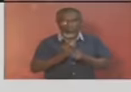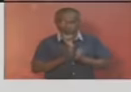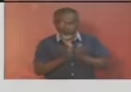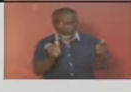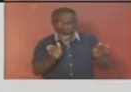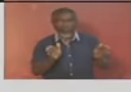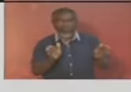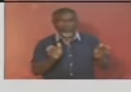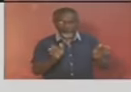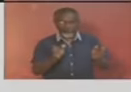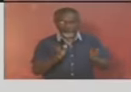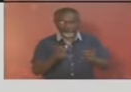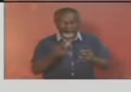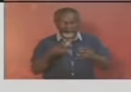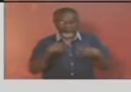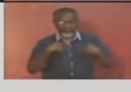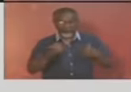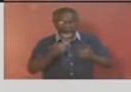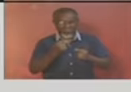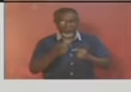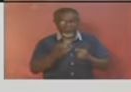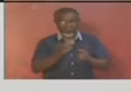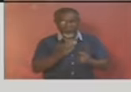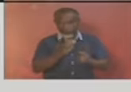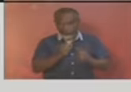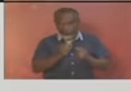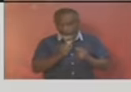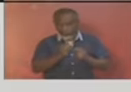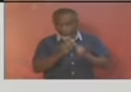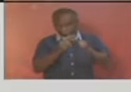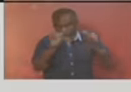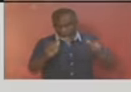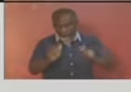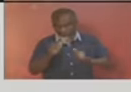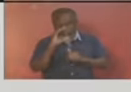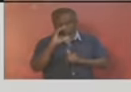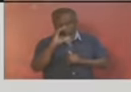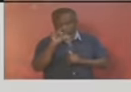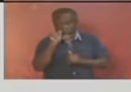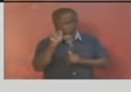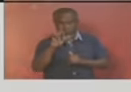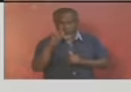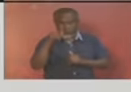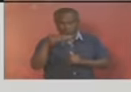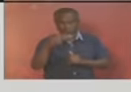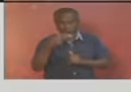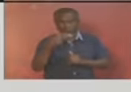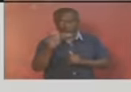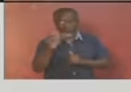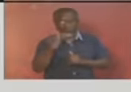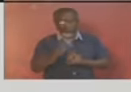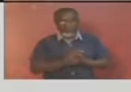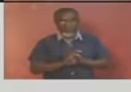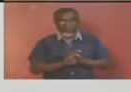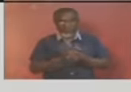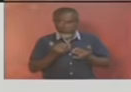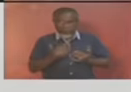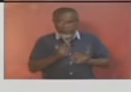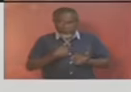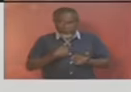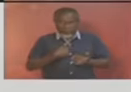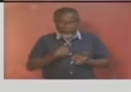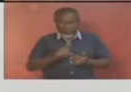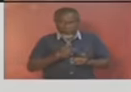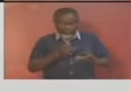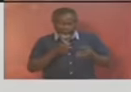known as CARPHA. I'm Candice Alcantara, Manager Corporate Communication at the Ministry, your moderator for this morning's